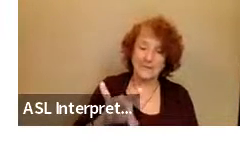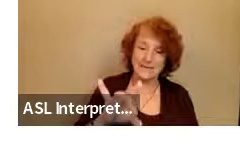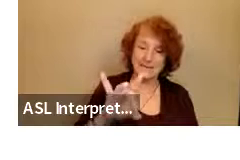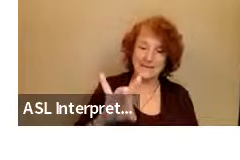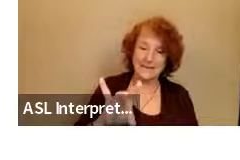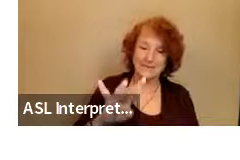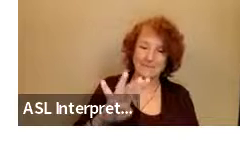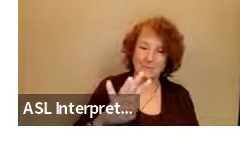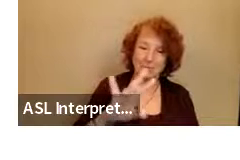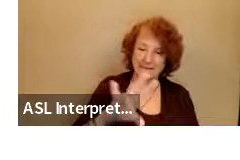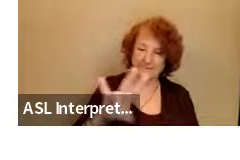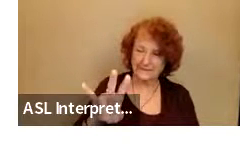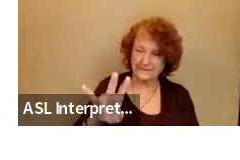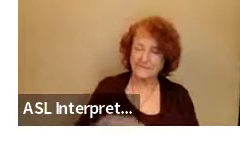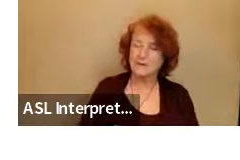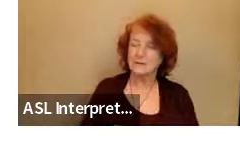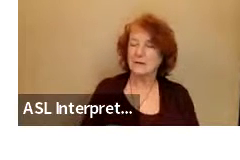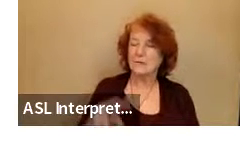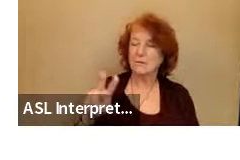212-338-8477 or